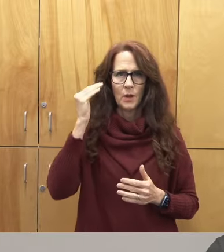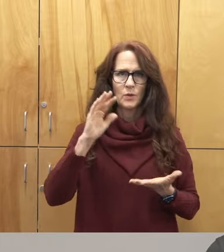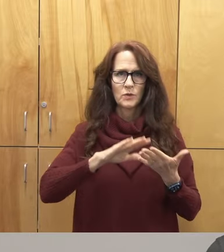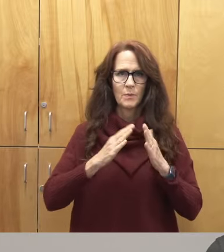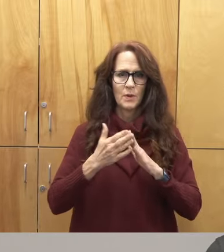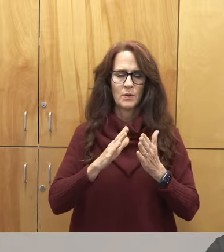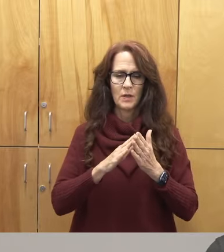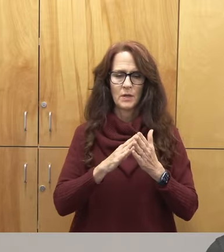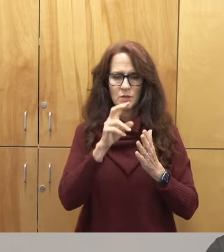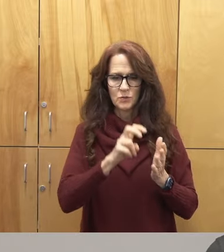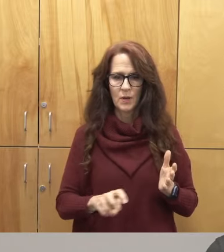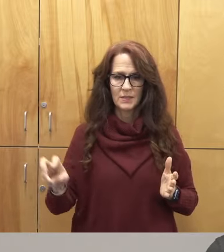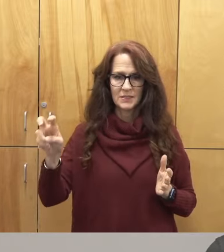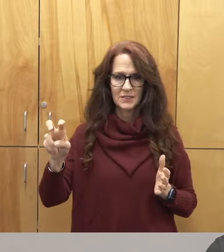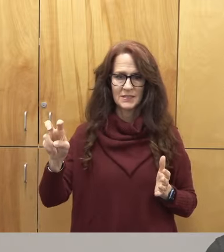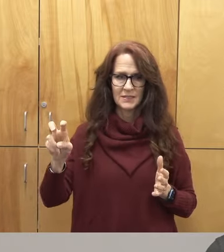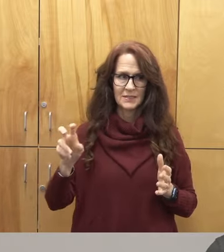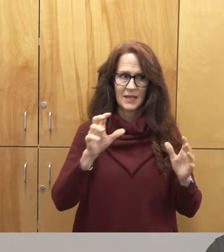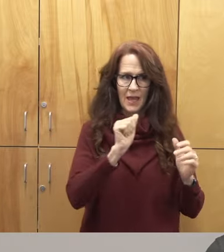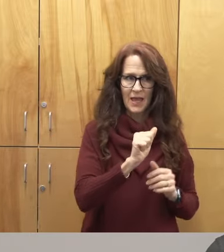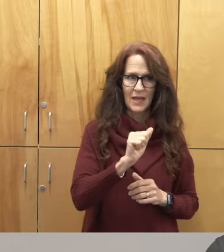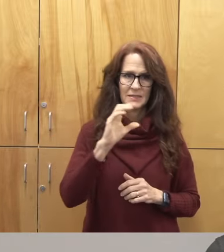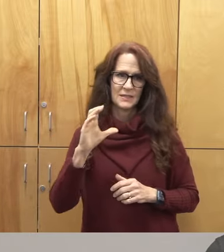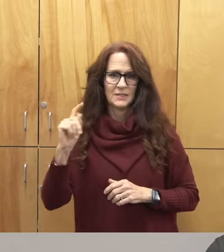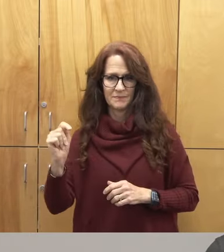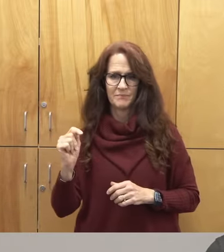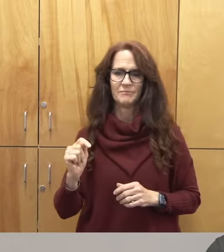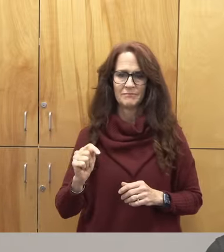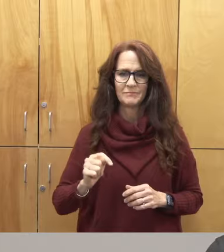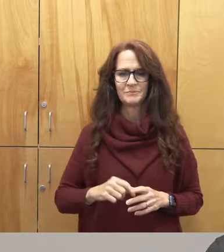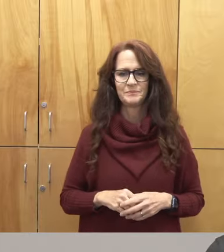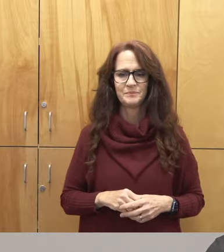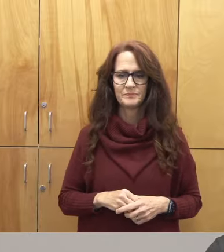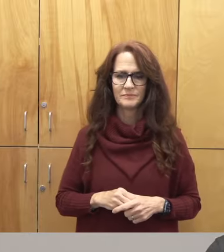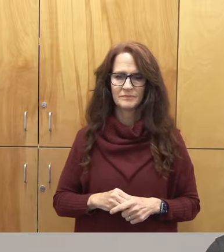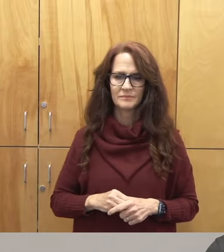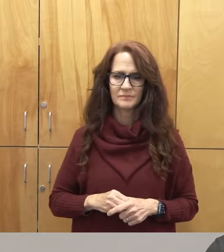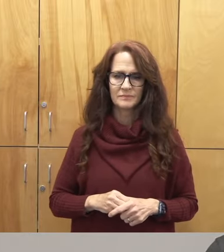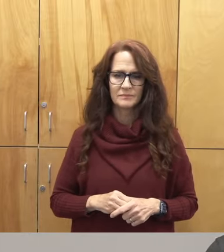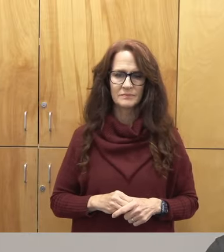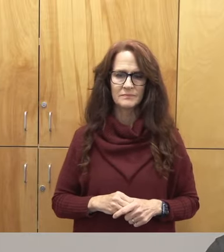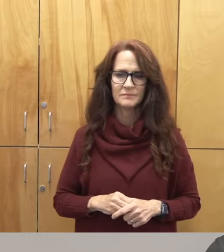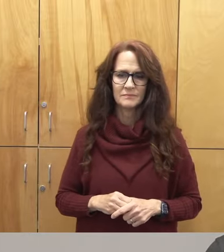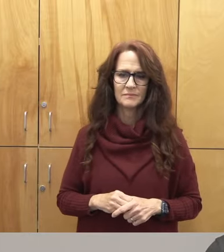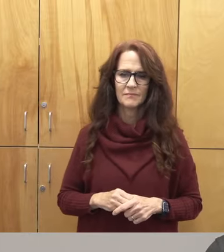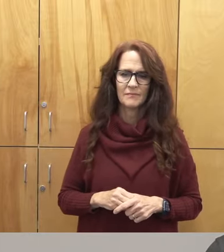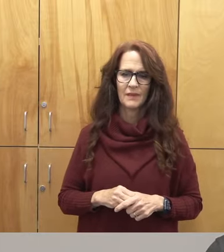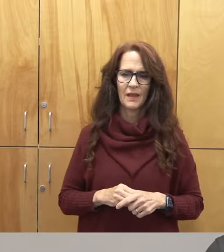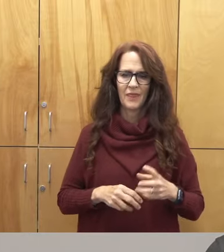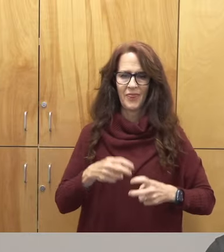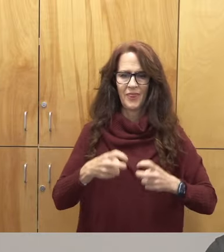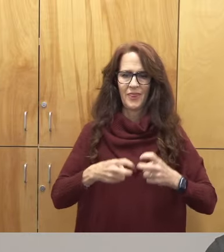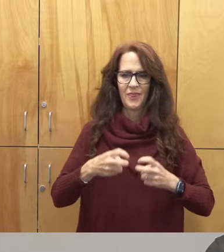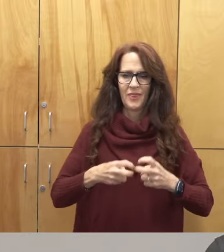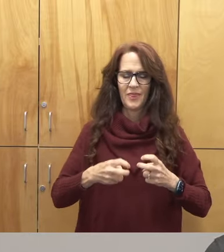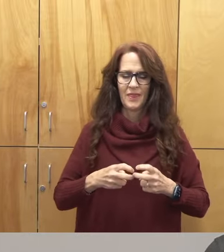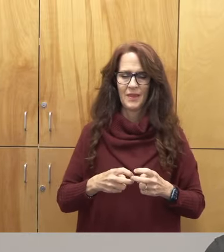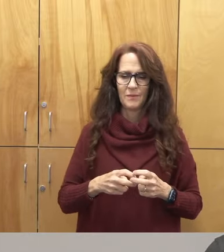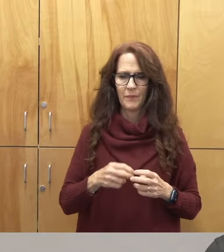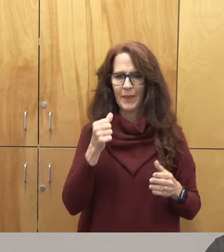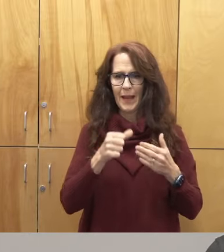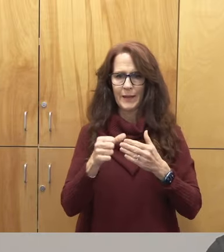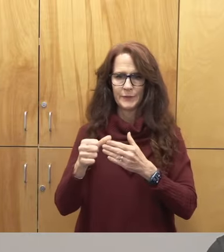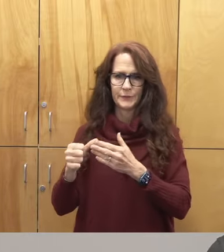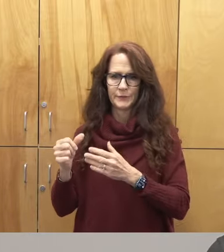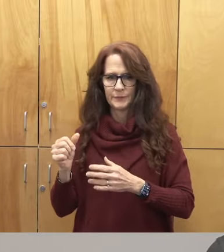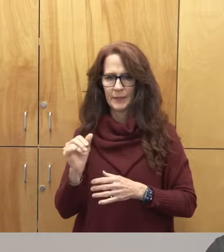Community Transition, did I get that right? Okay, I have a hard time with acronyms. And so